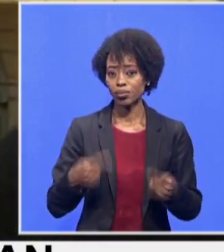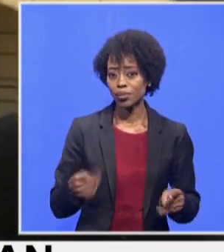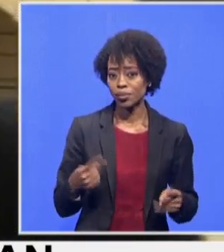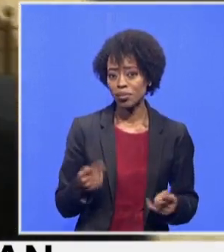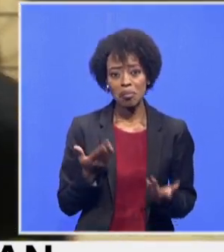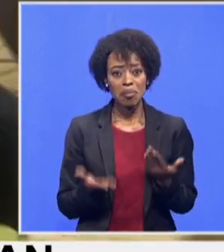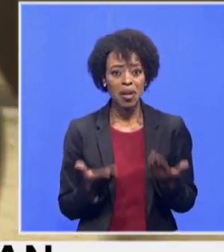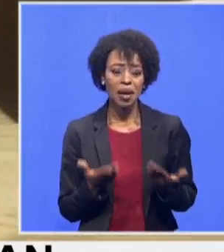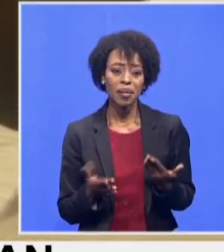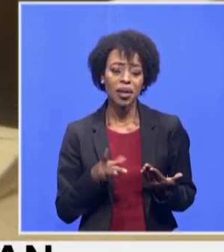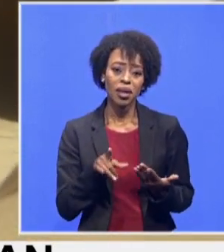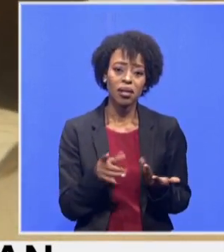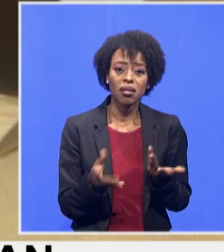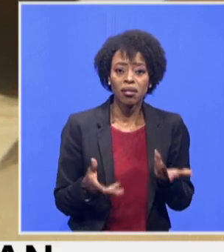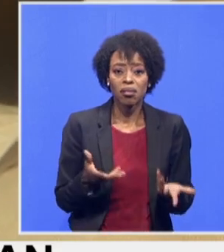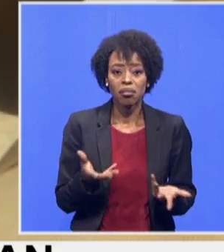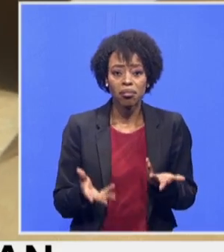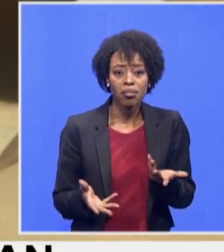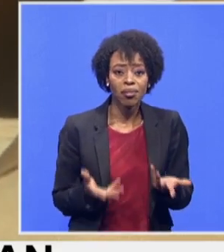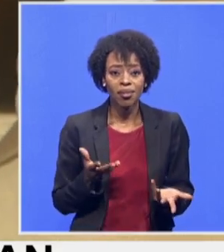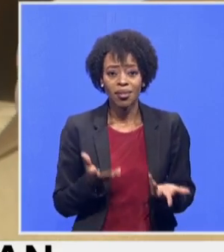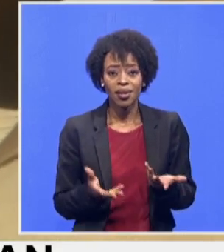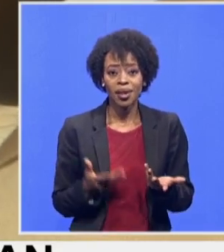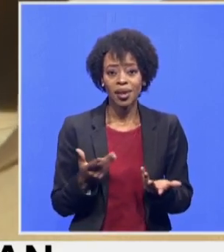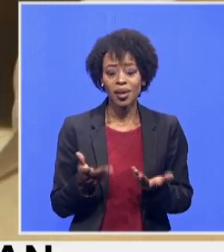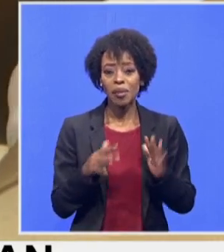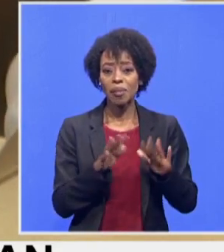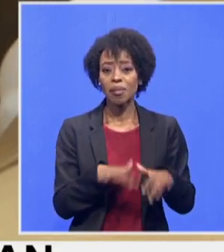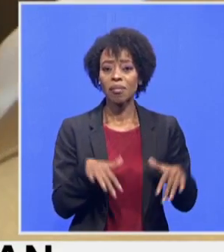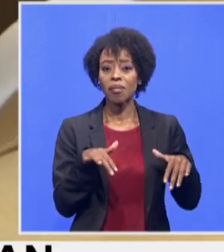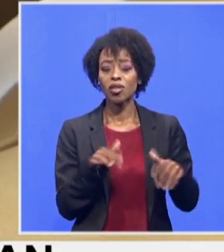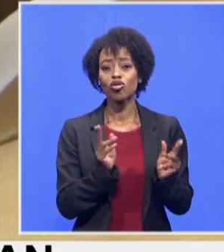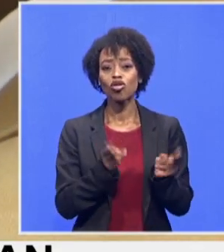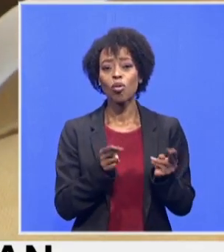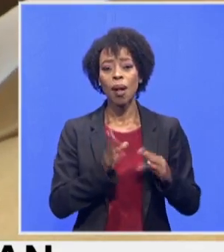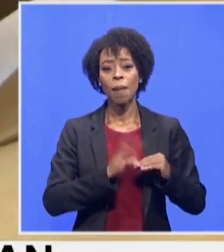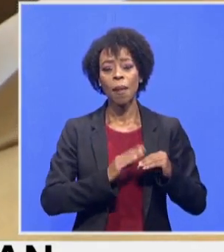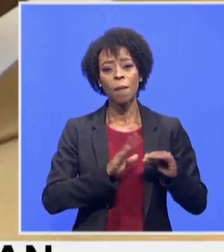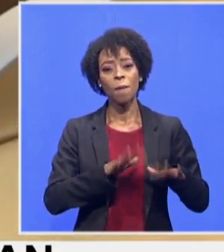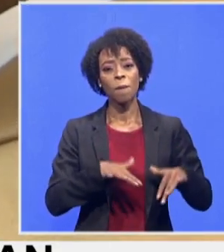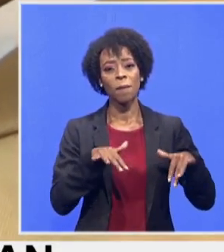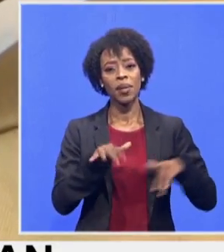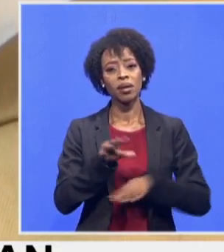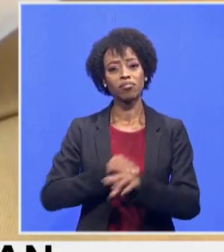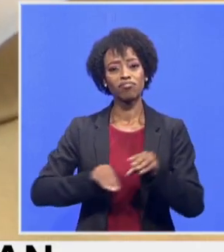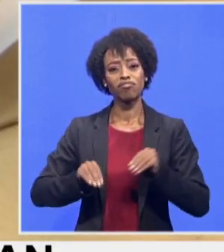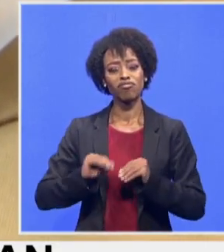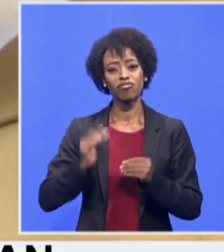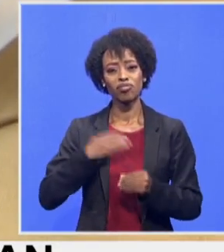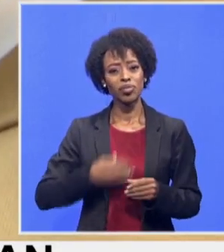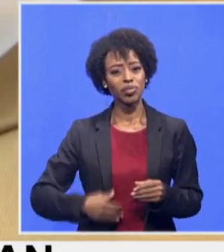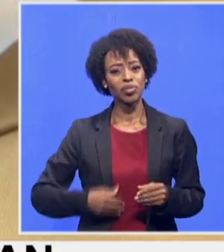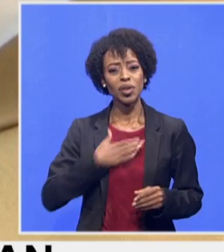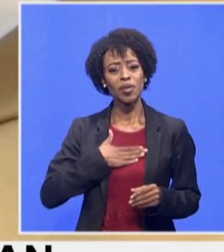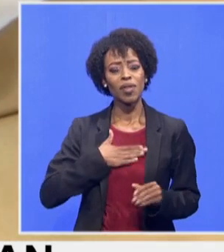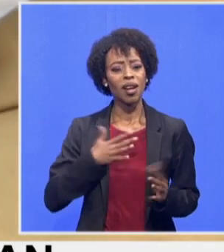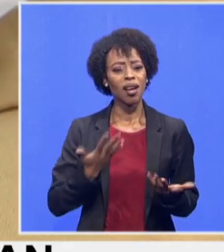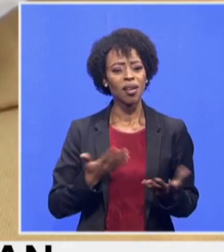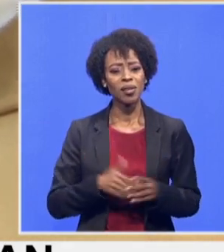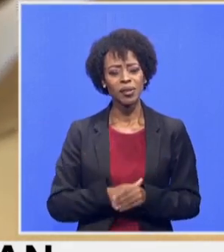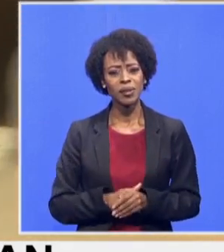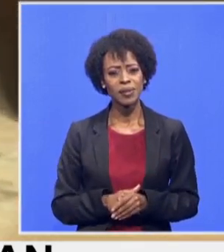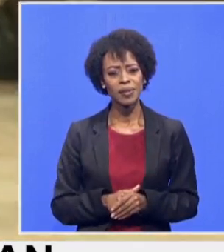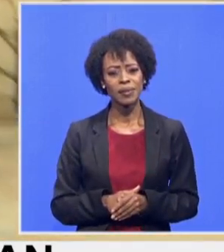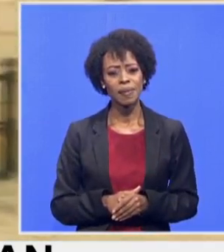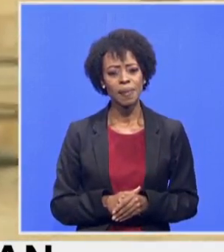may be going to Parliament to just be an ordinary MP and be reshuffled by the president? How are you feeling going towards the end of